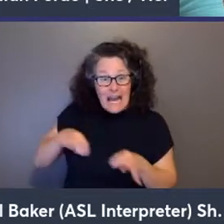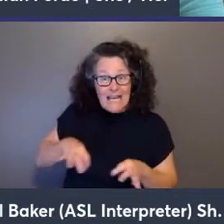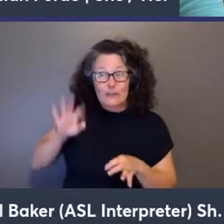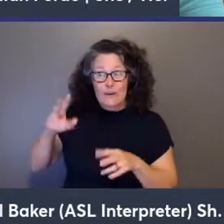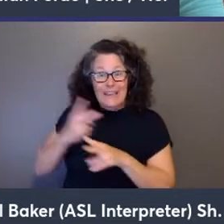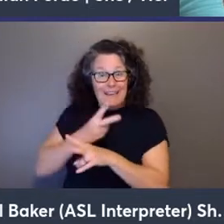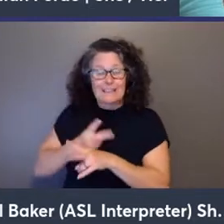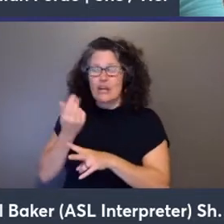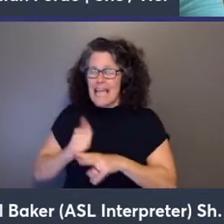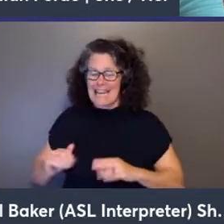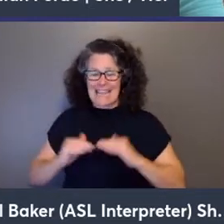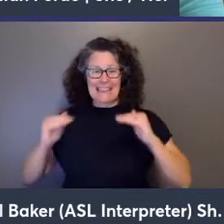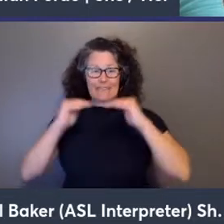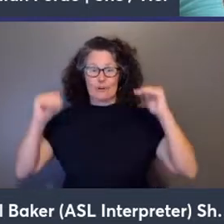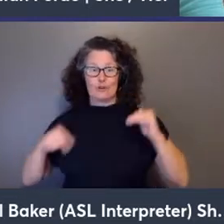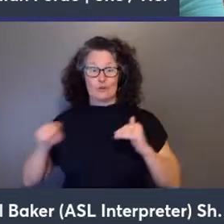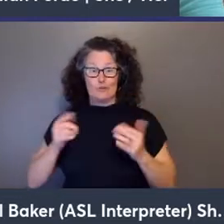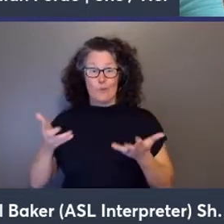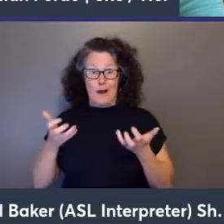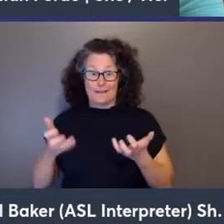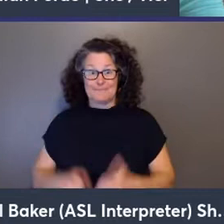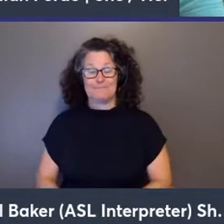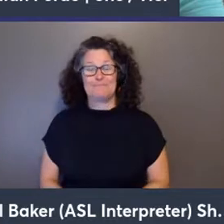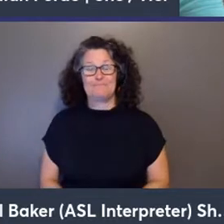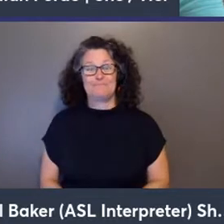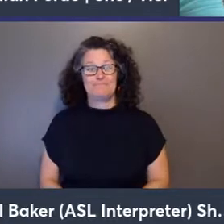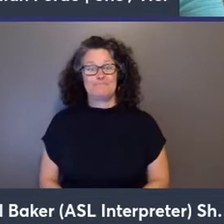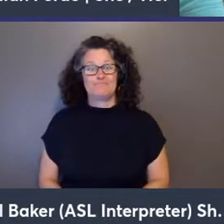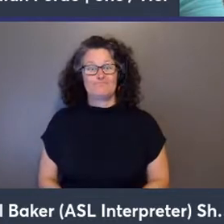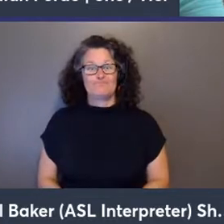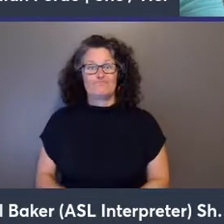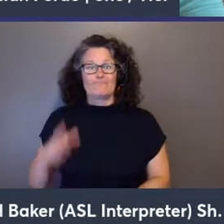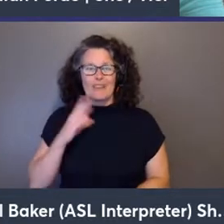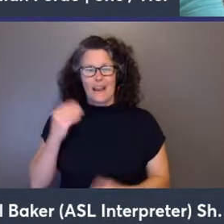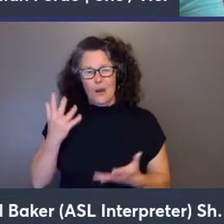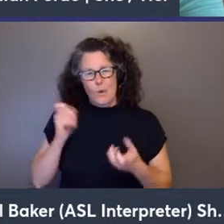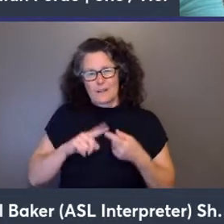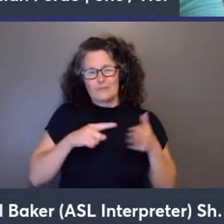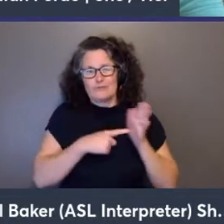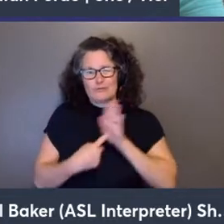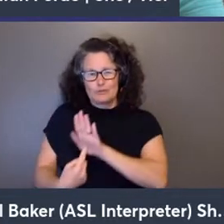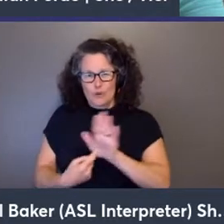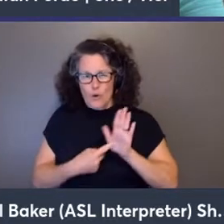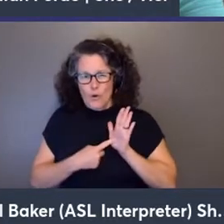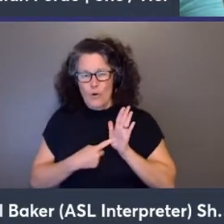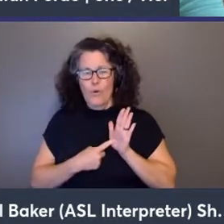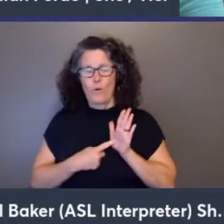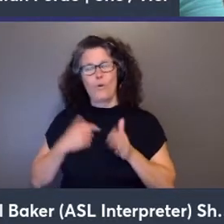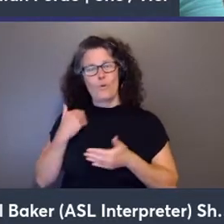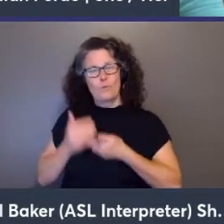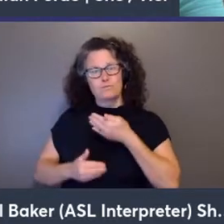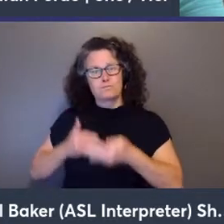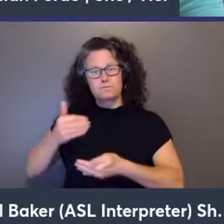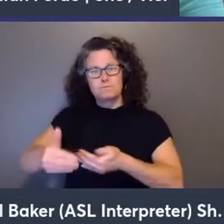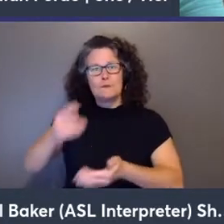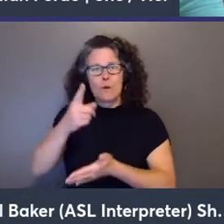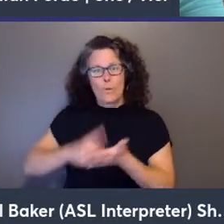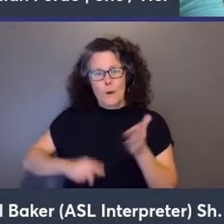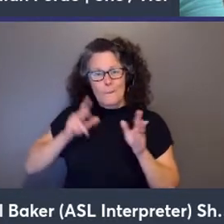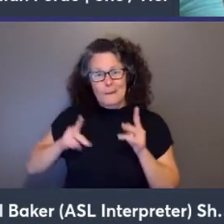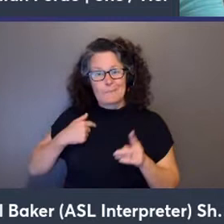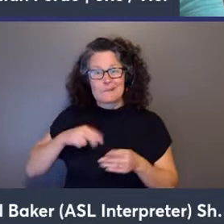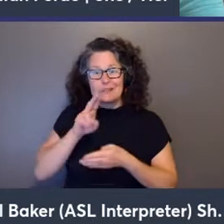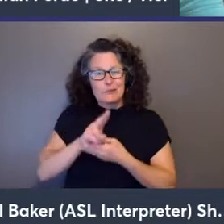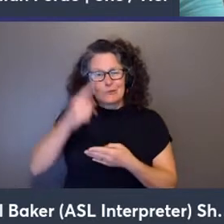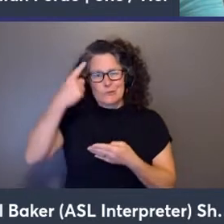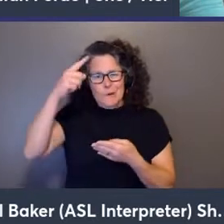any level that you want. And then I do want to take you guys through the journey of what people are